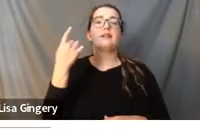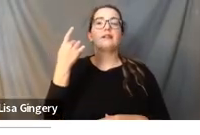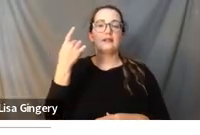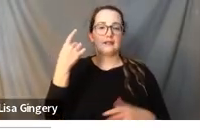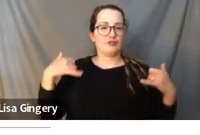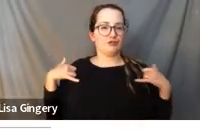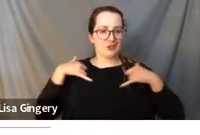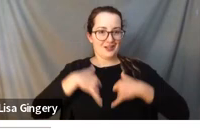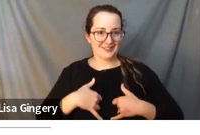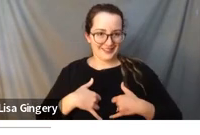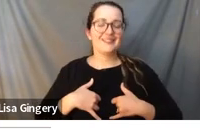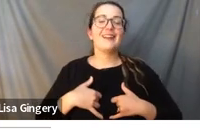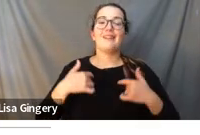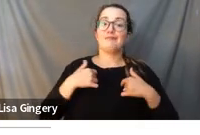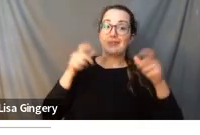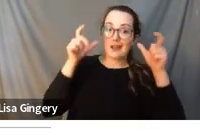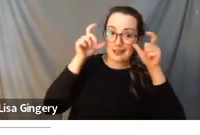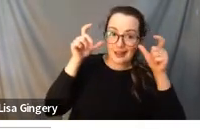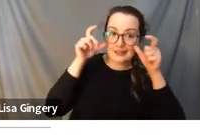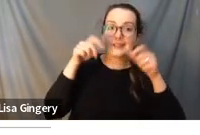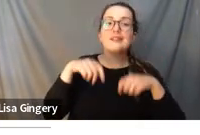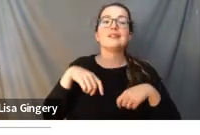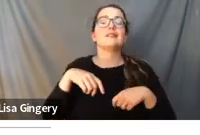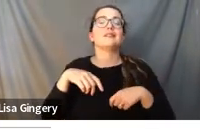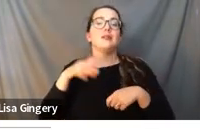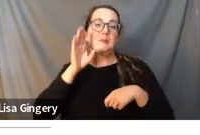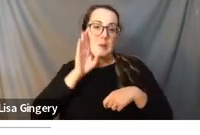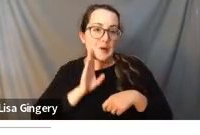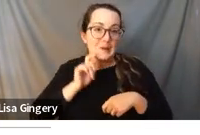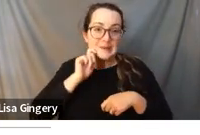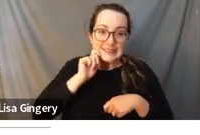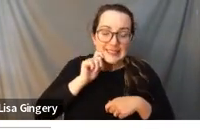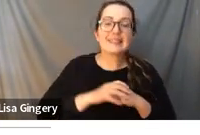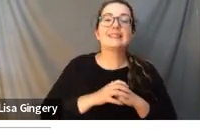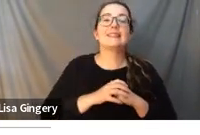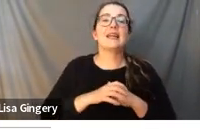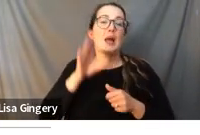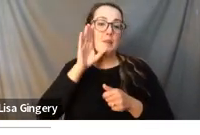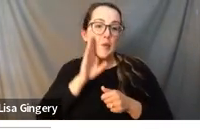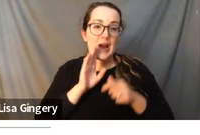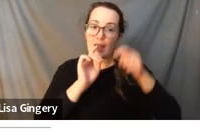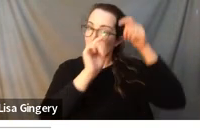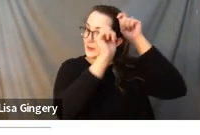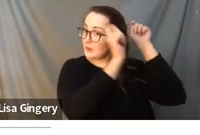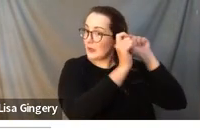jacket on. I have glasses, I have brown skin, and I have brown braids in my hair.